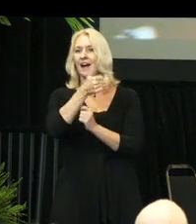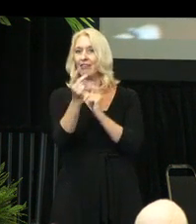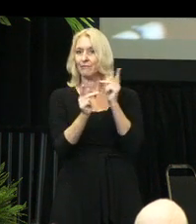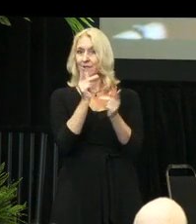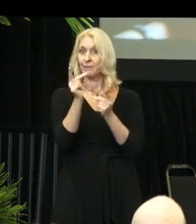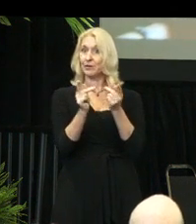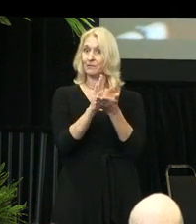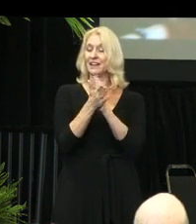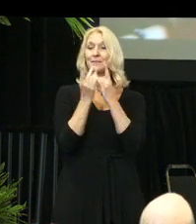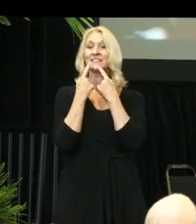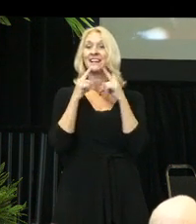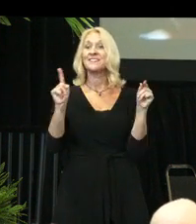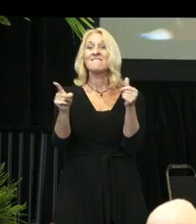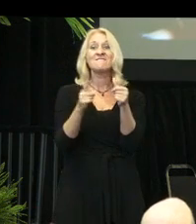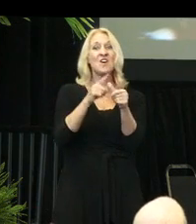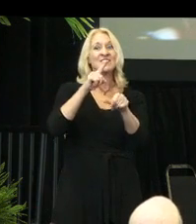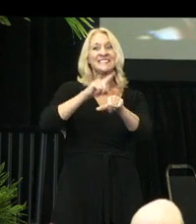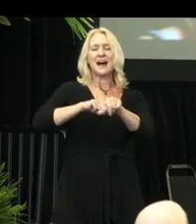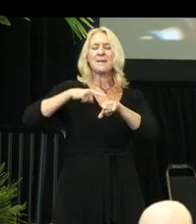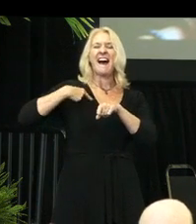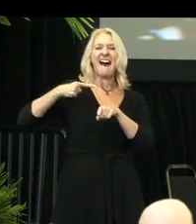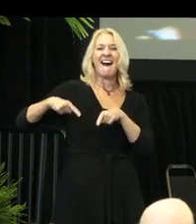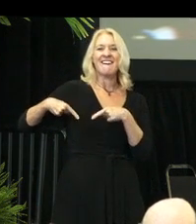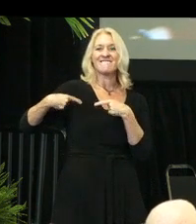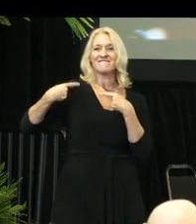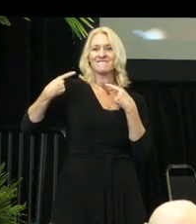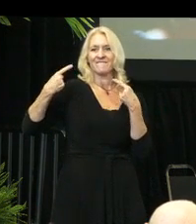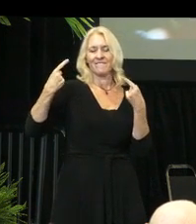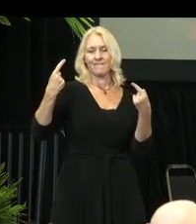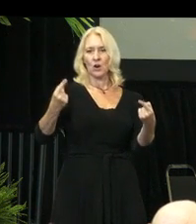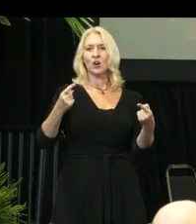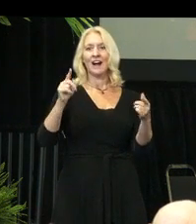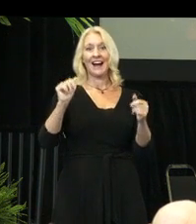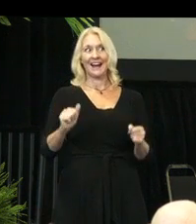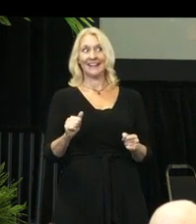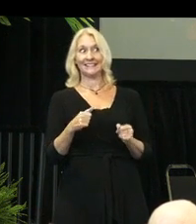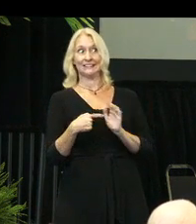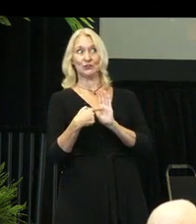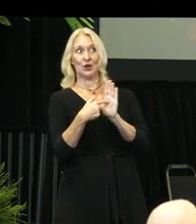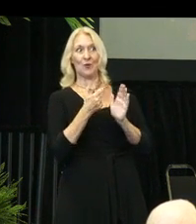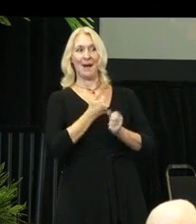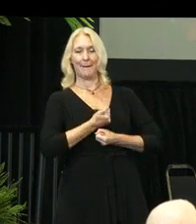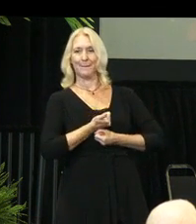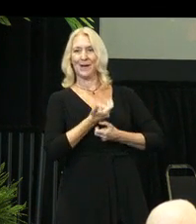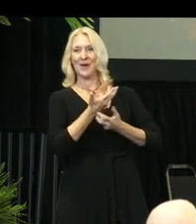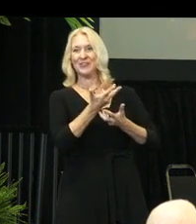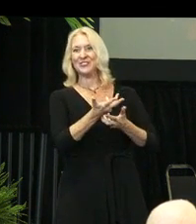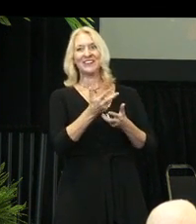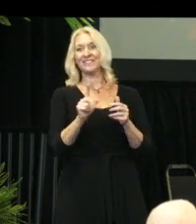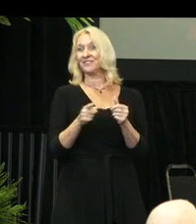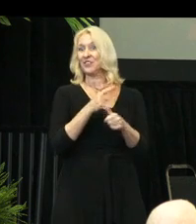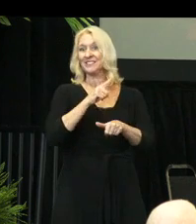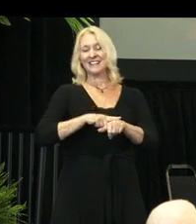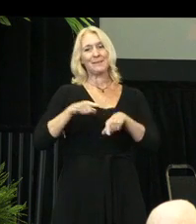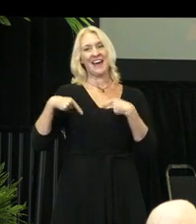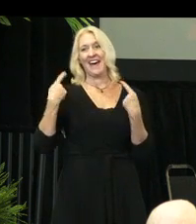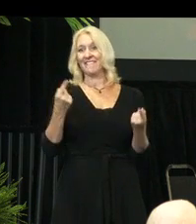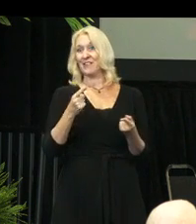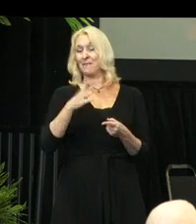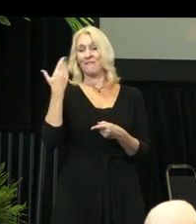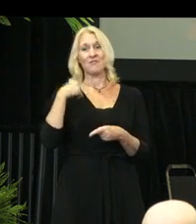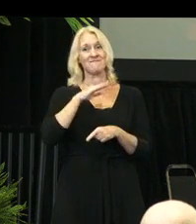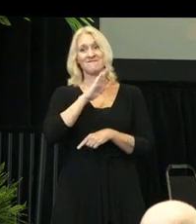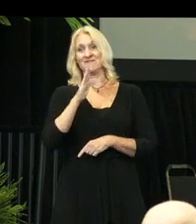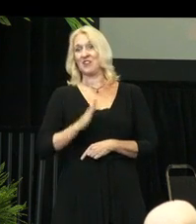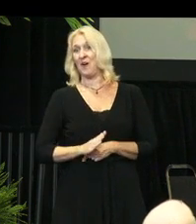This was the very first time ever that I was able to open up with my poetry. I've never opened up with my poetry for anything, for anyone, for no